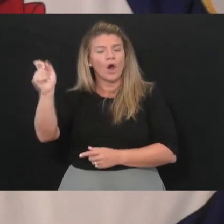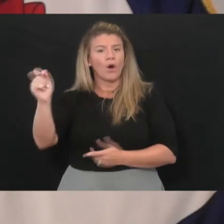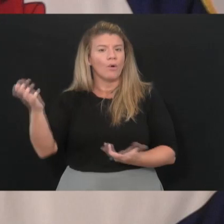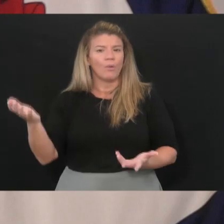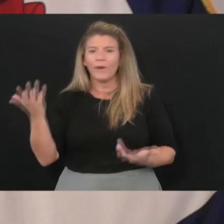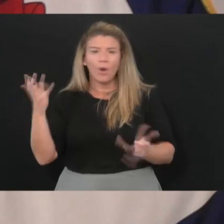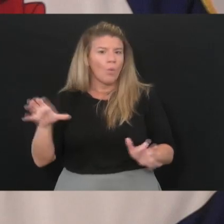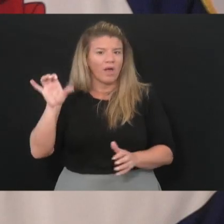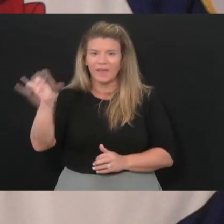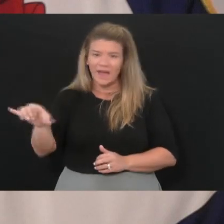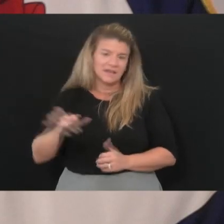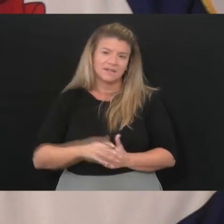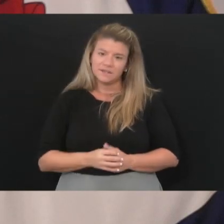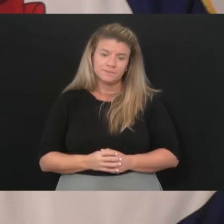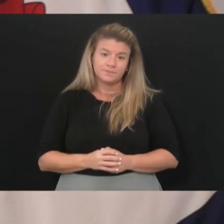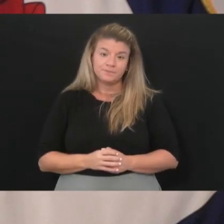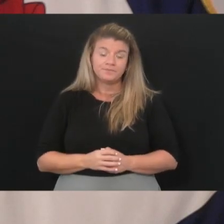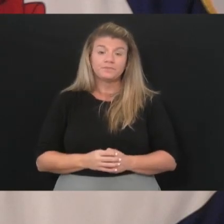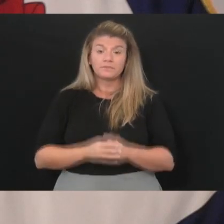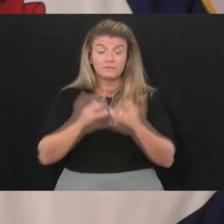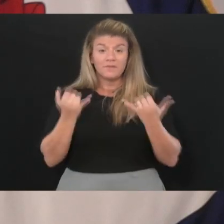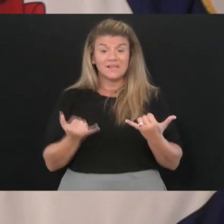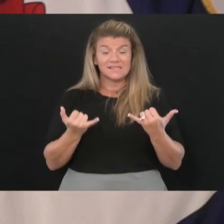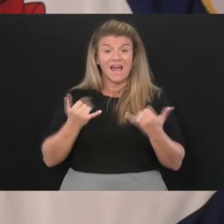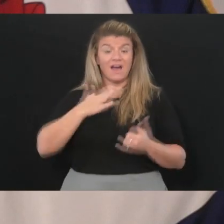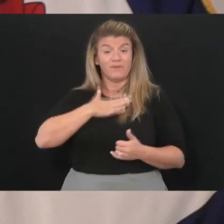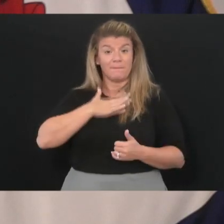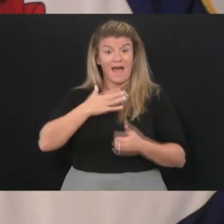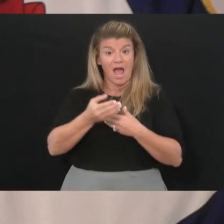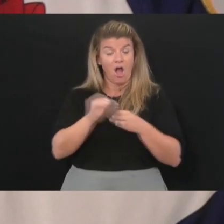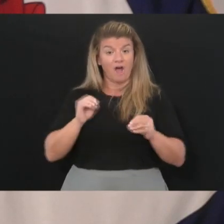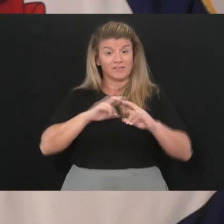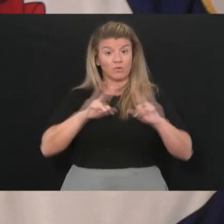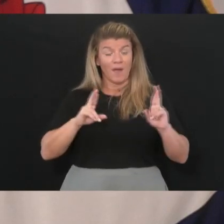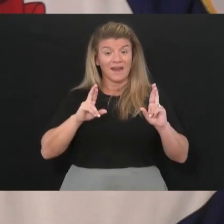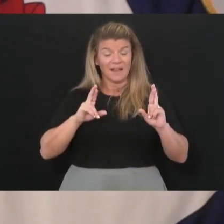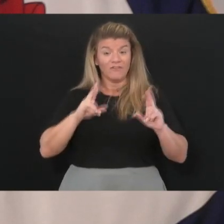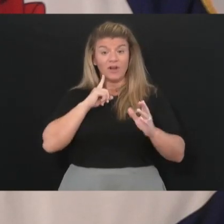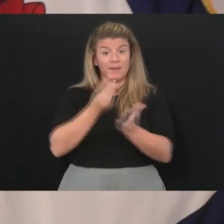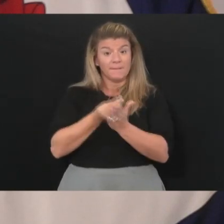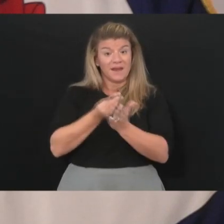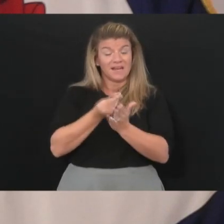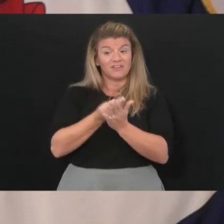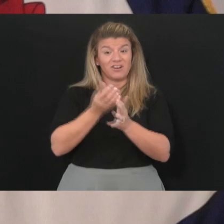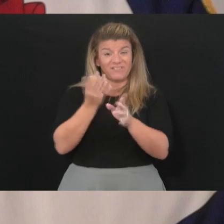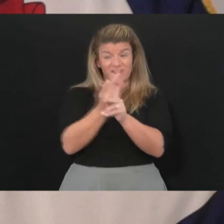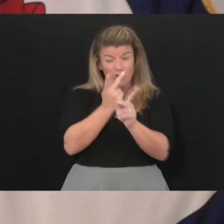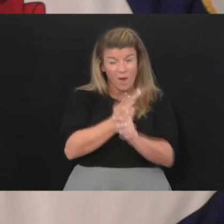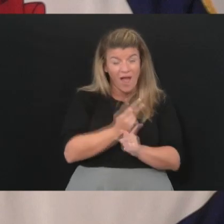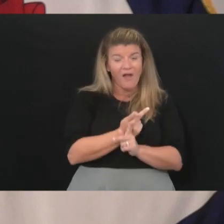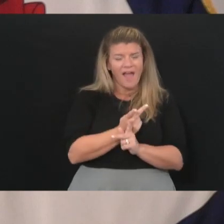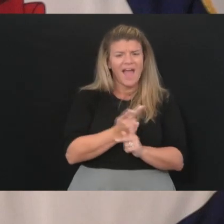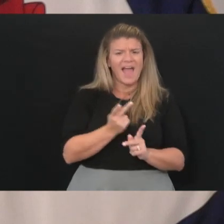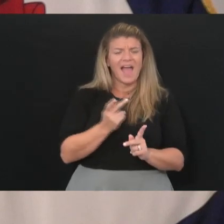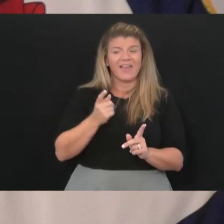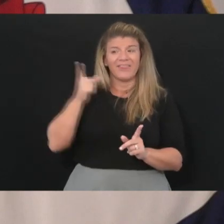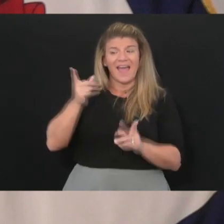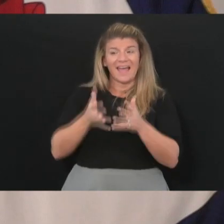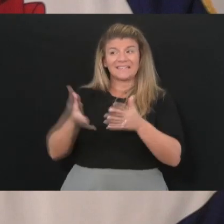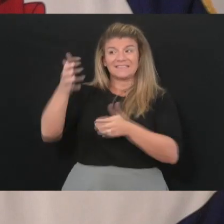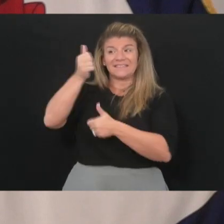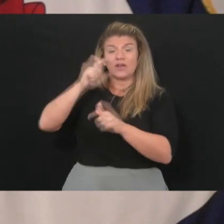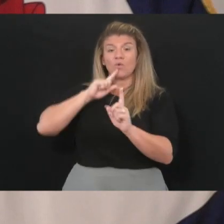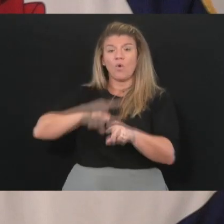able to get them dollars and everything, I think the way this thing has been mandated, it's come down that of the